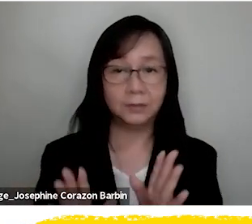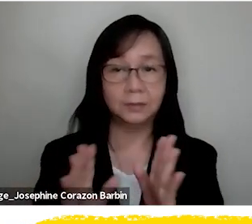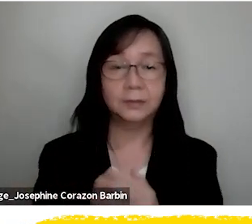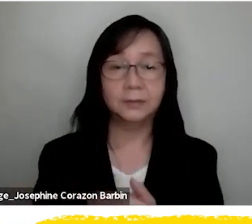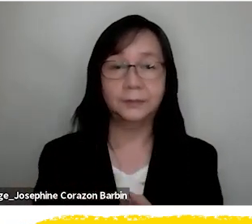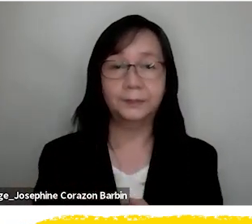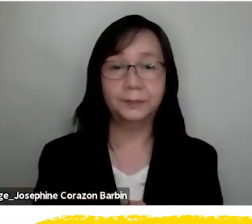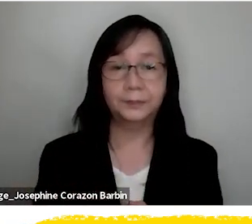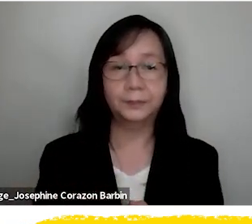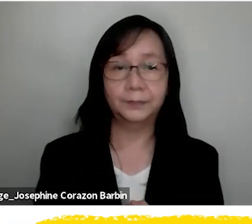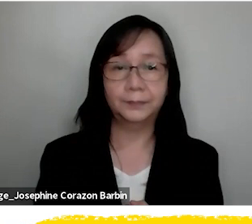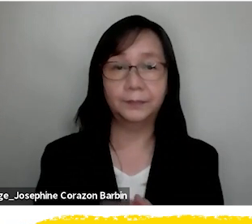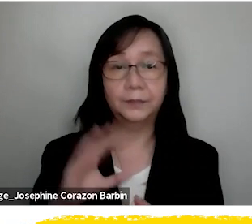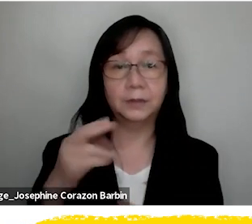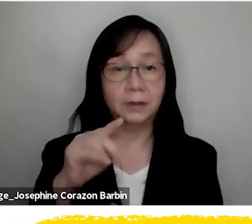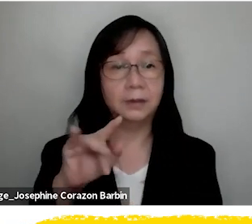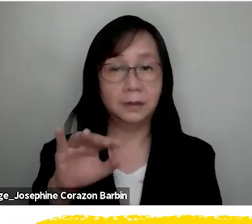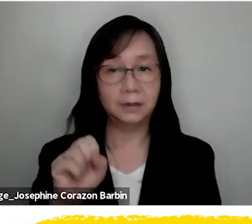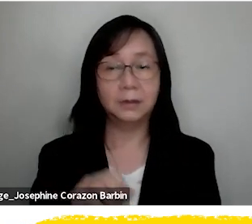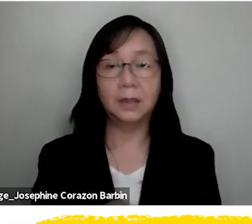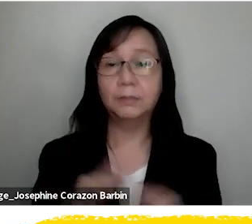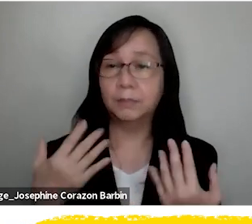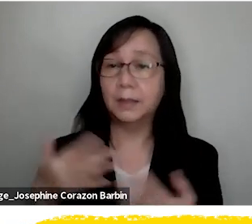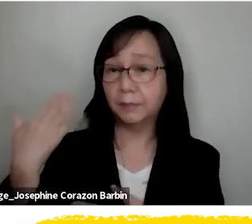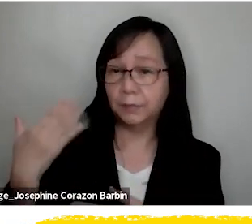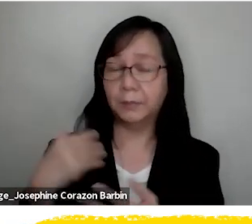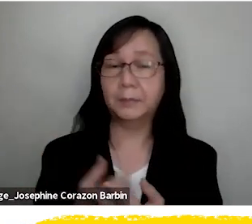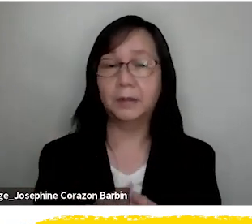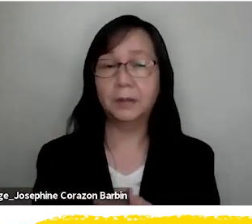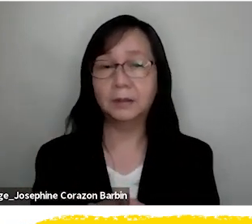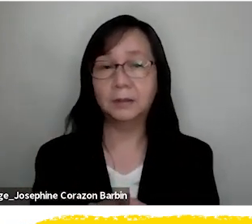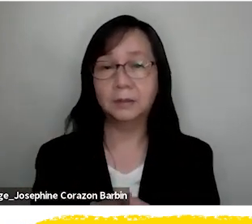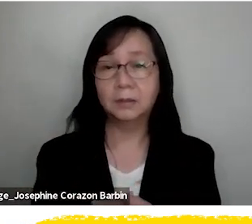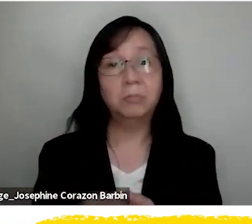And before then, let's say, it was